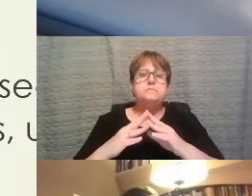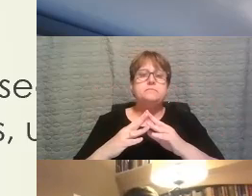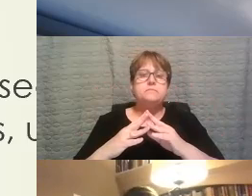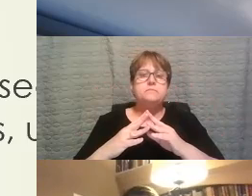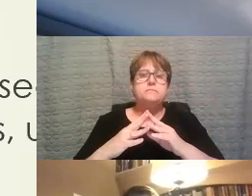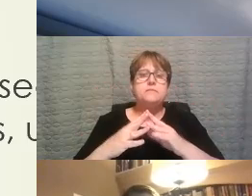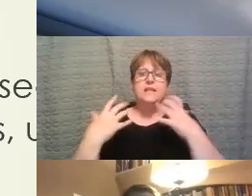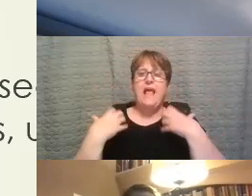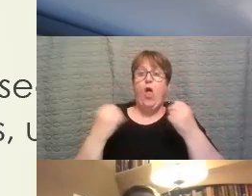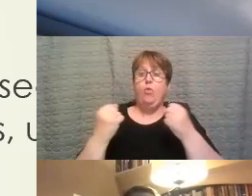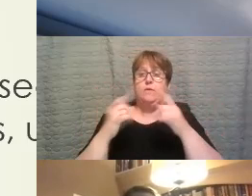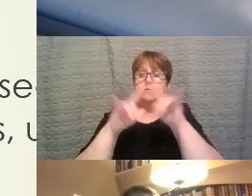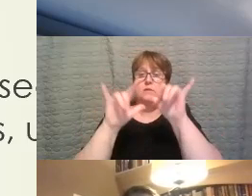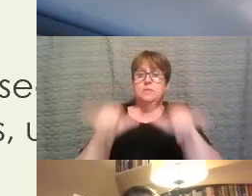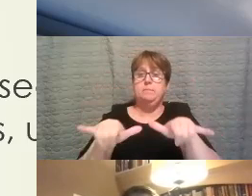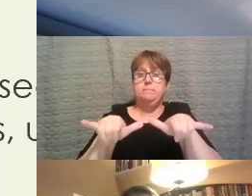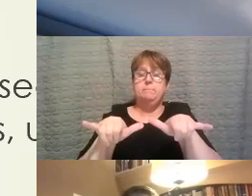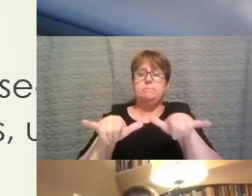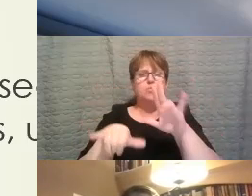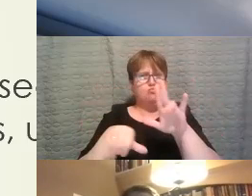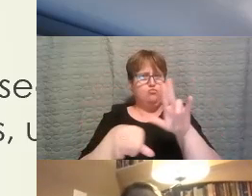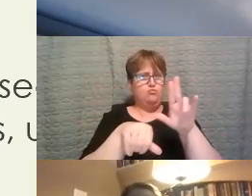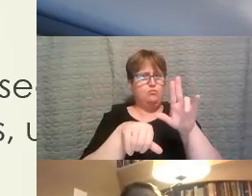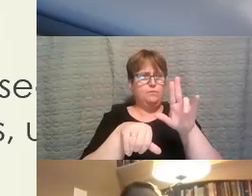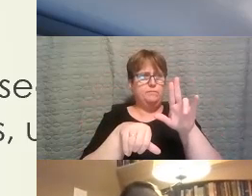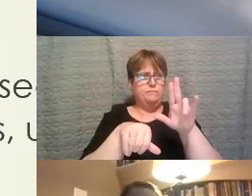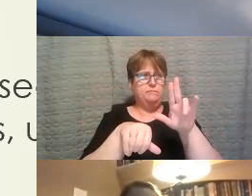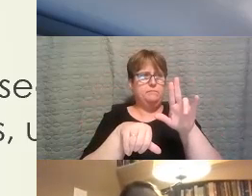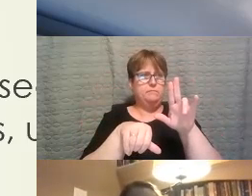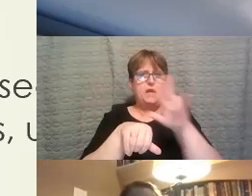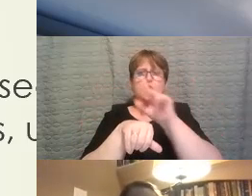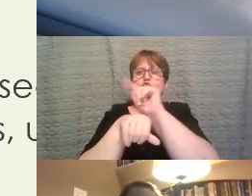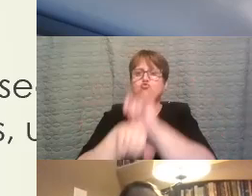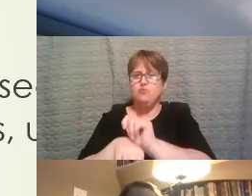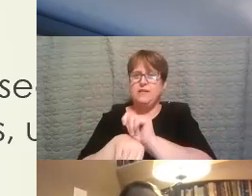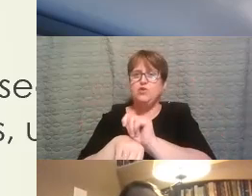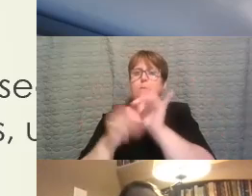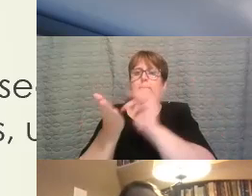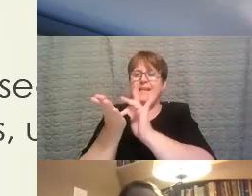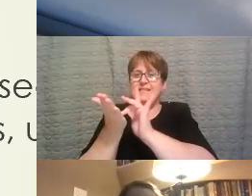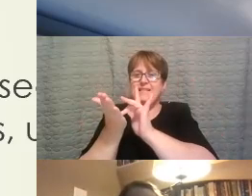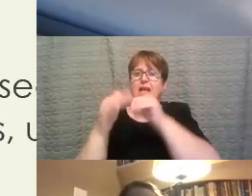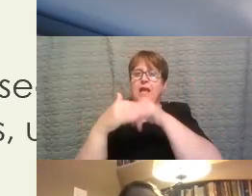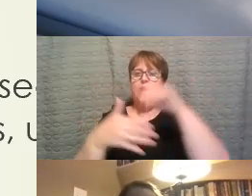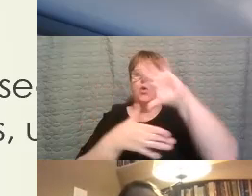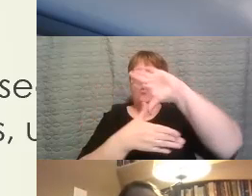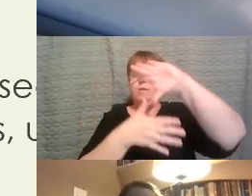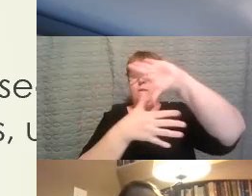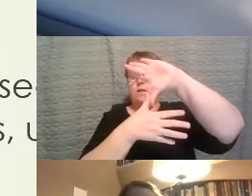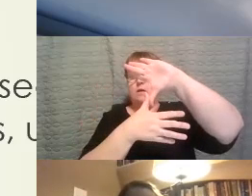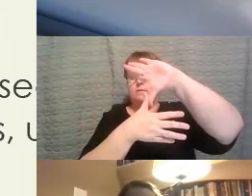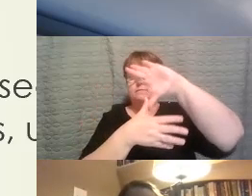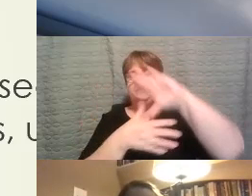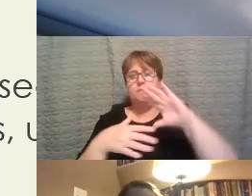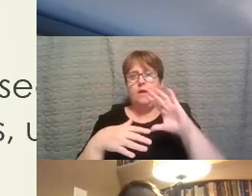The health system, the traditional medicine in Guatemala, or